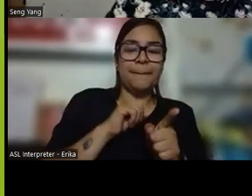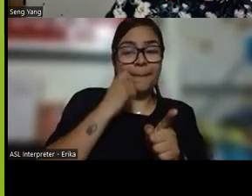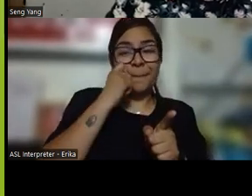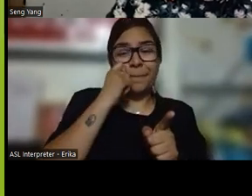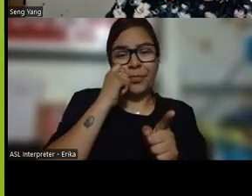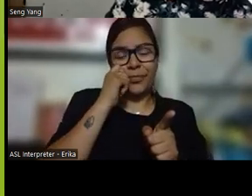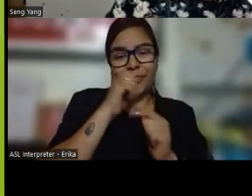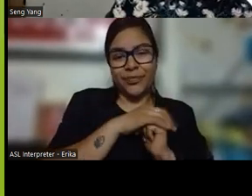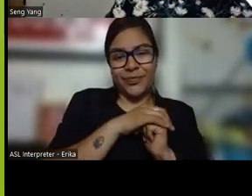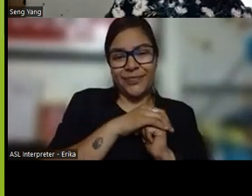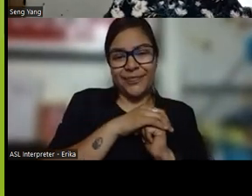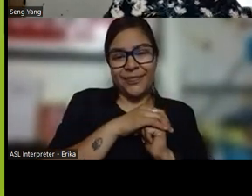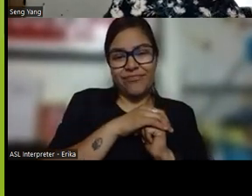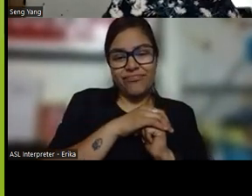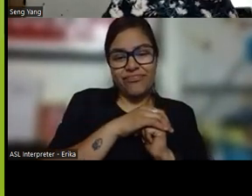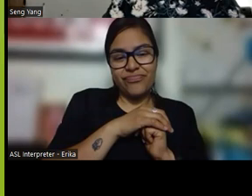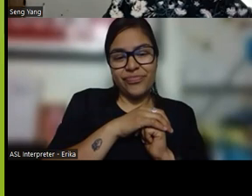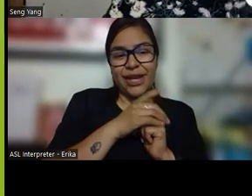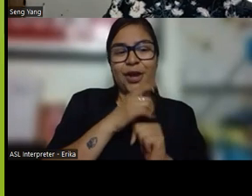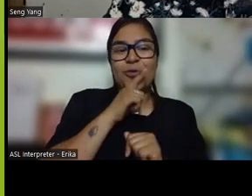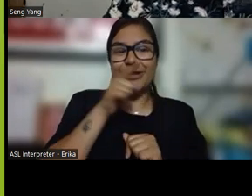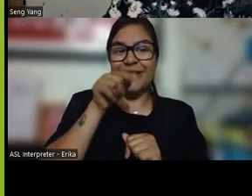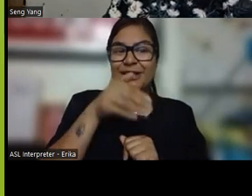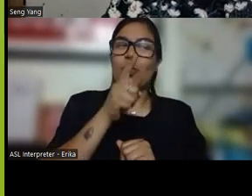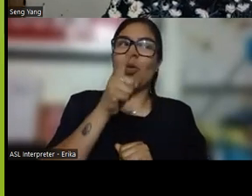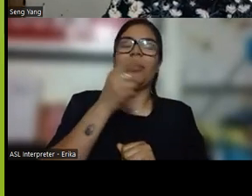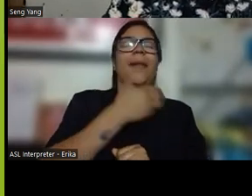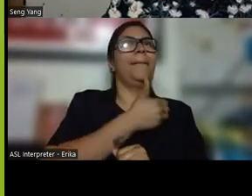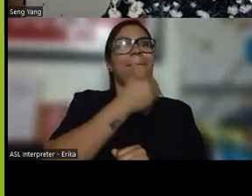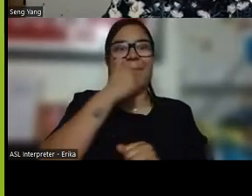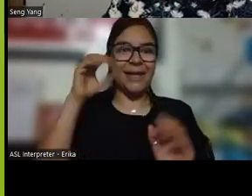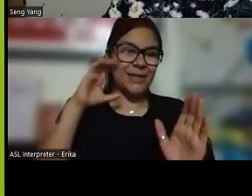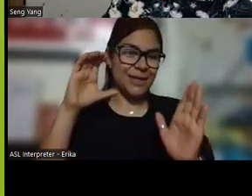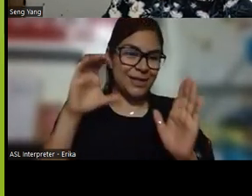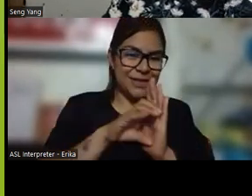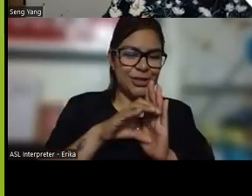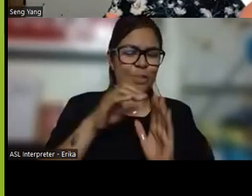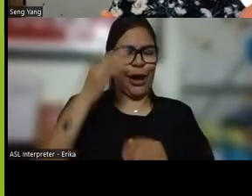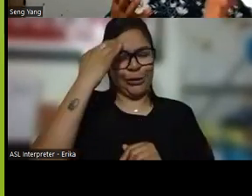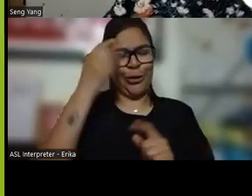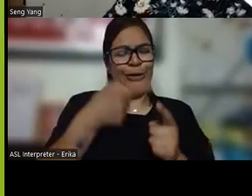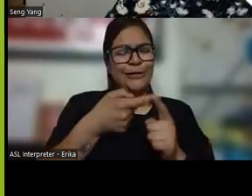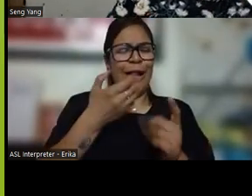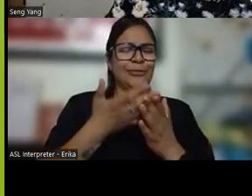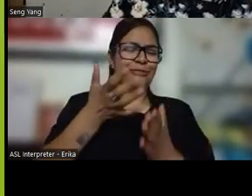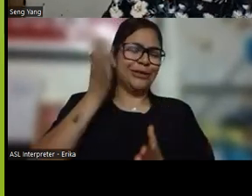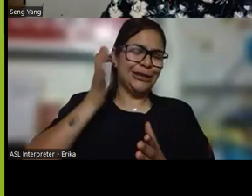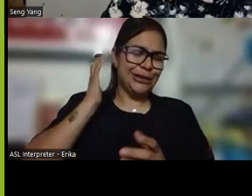think to me, I think this is one of the best picture that we have for many years ago, and we also have right